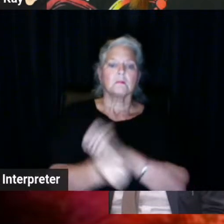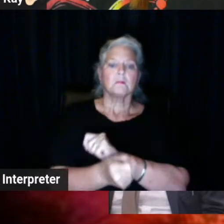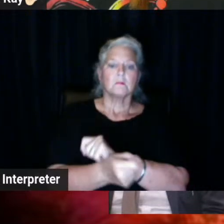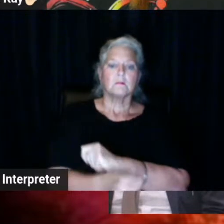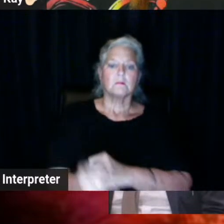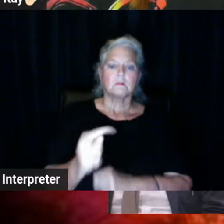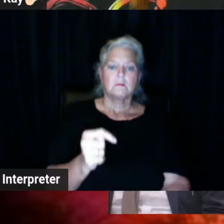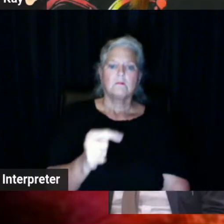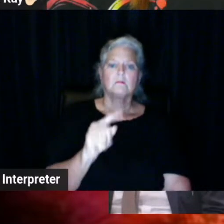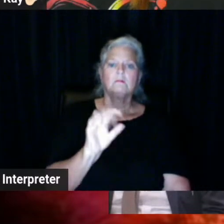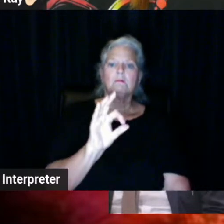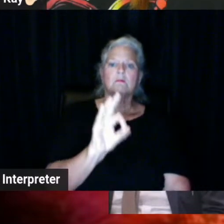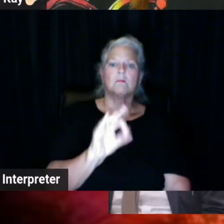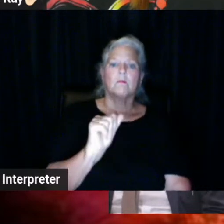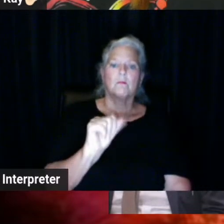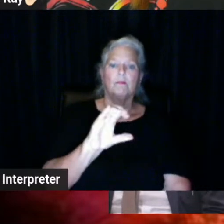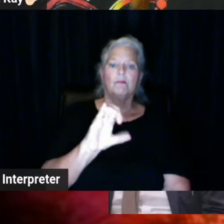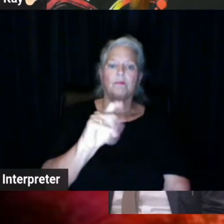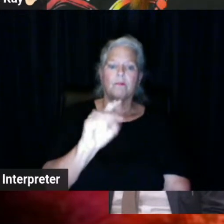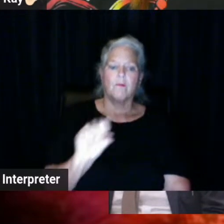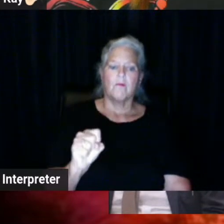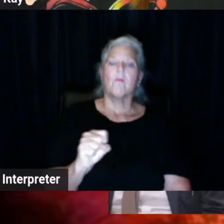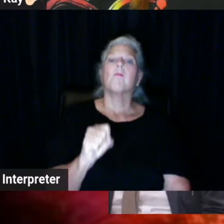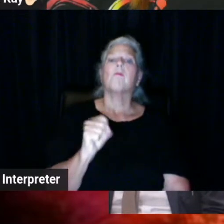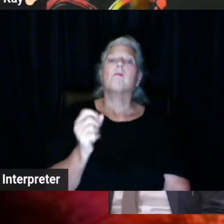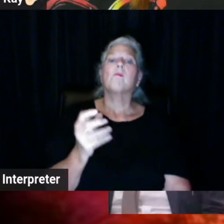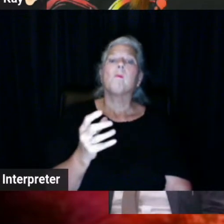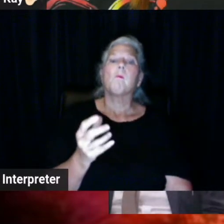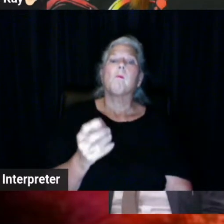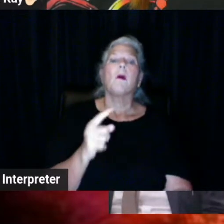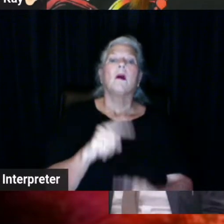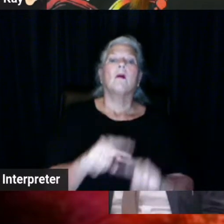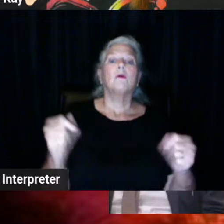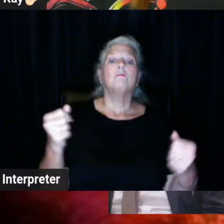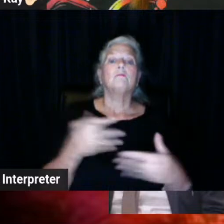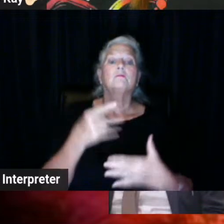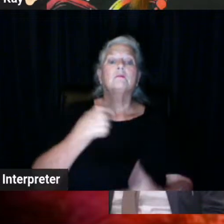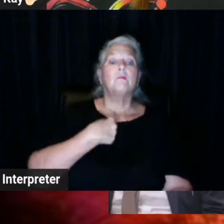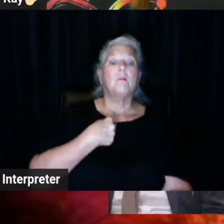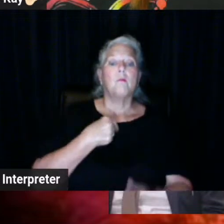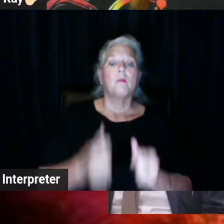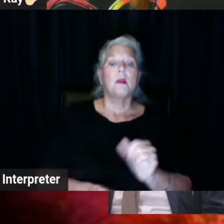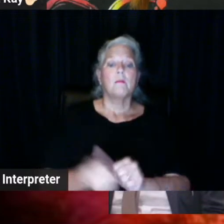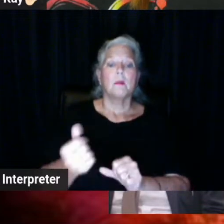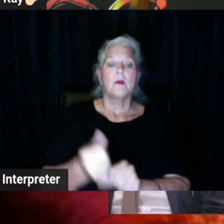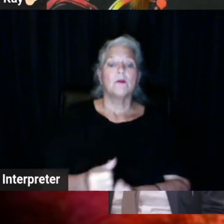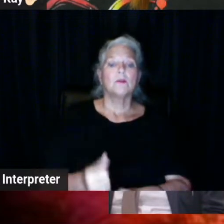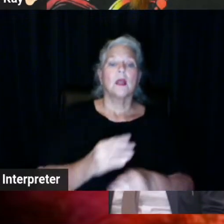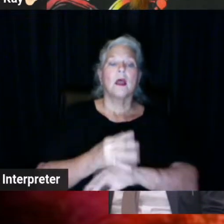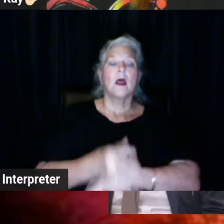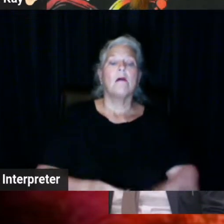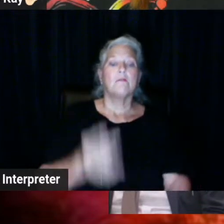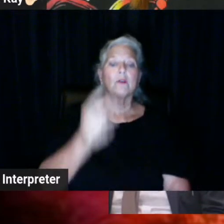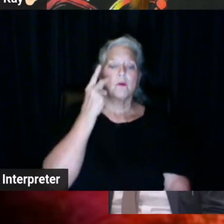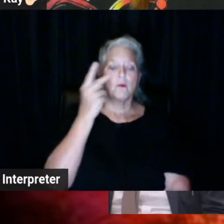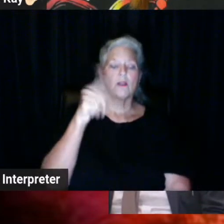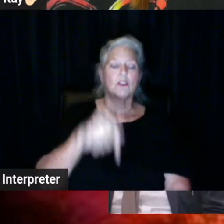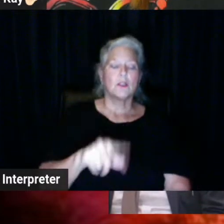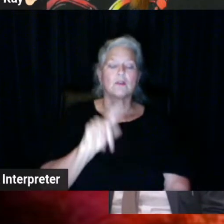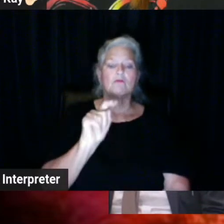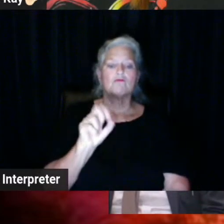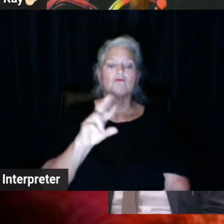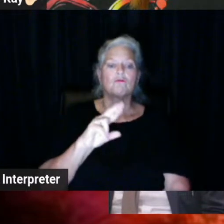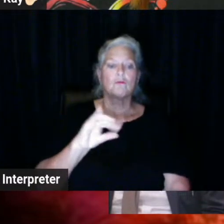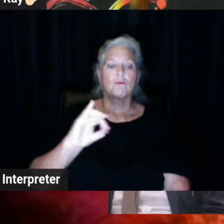evidence." What frightens me most is even after watching the same trial for 10 weeks, so many